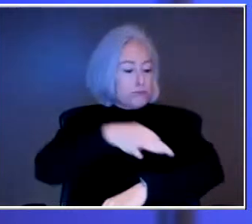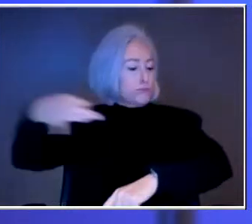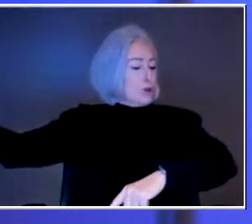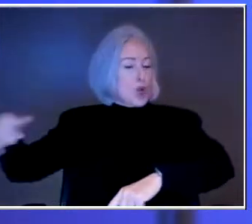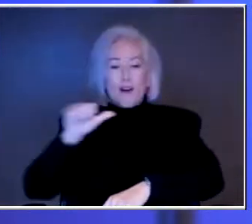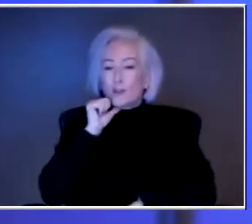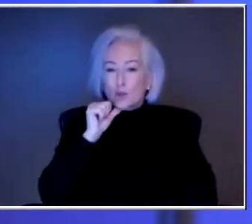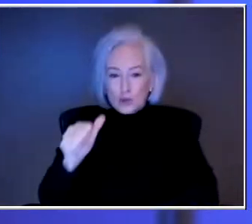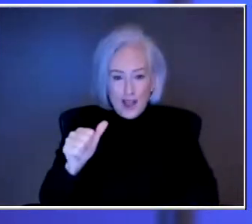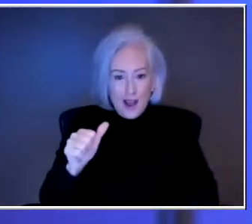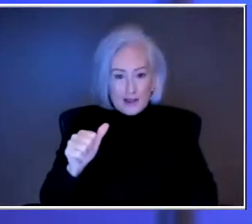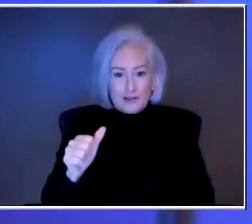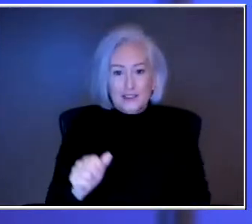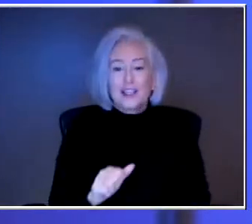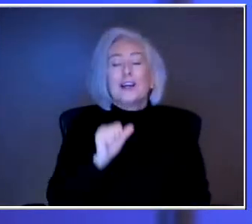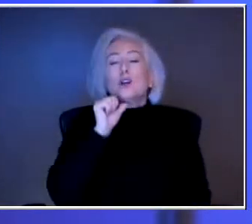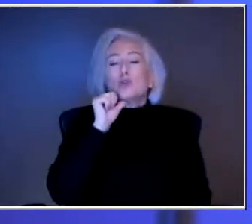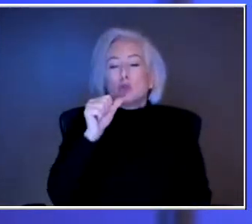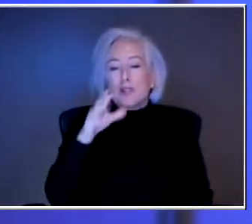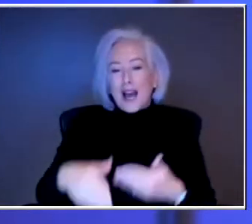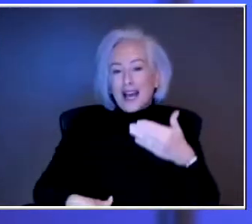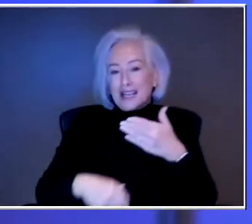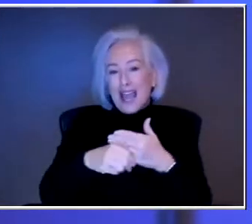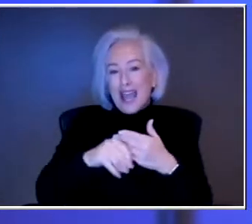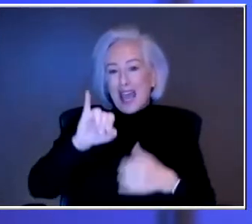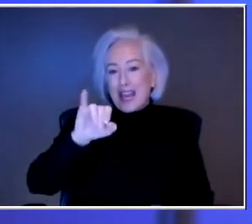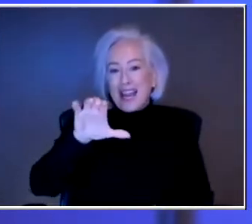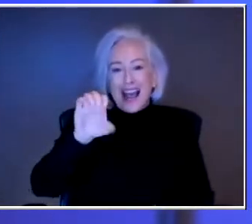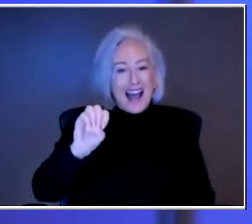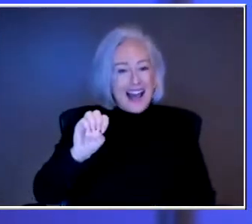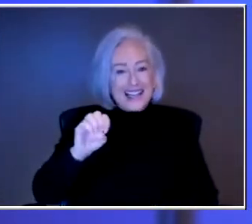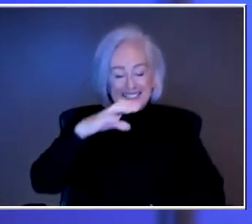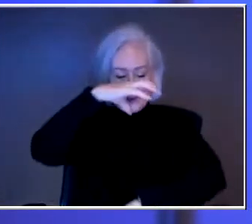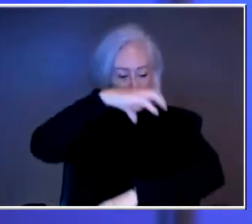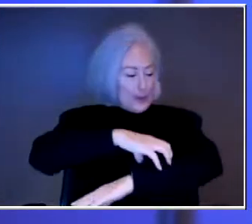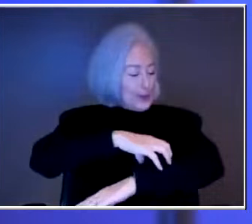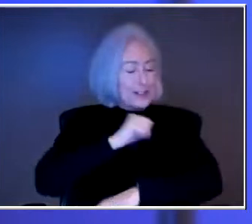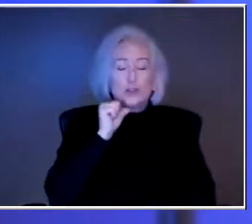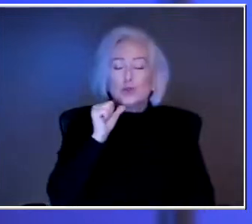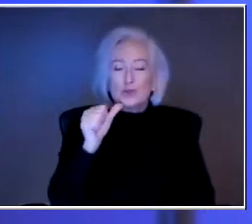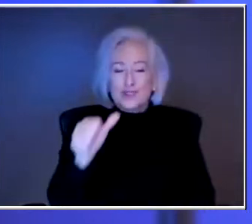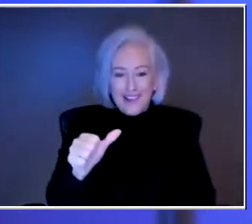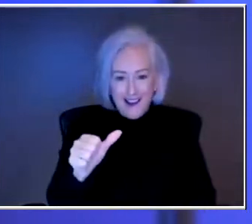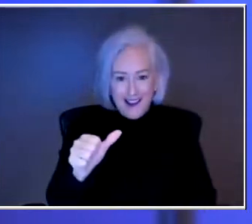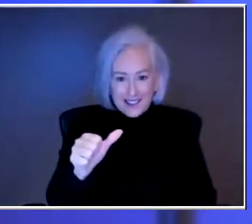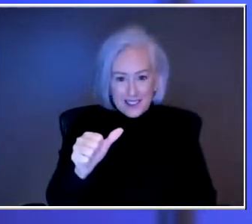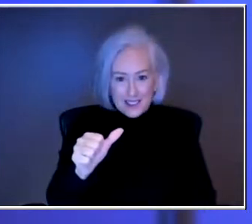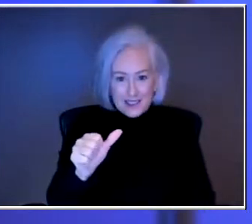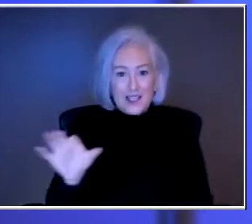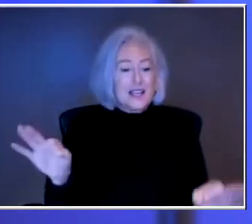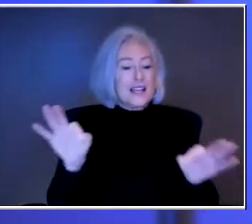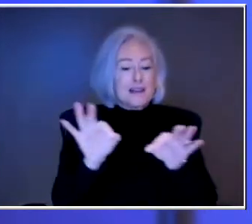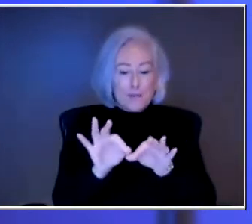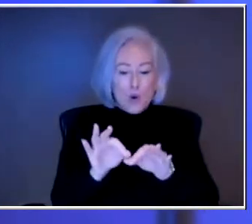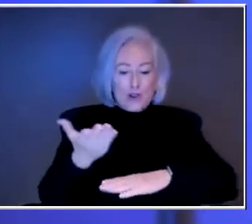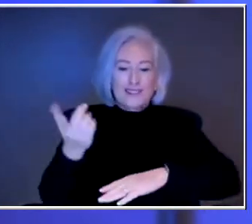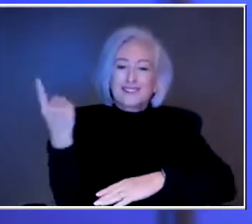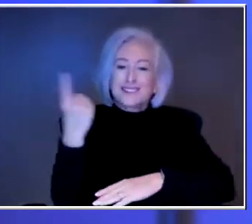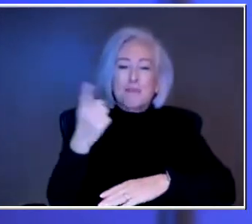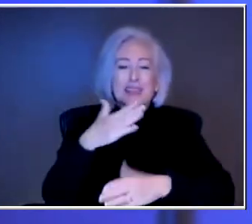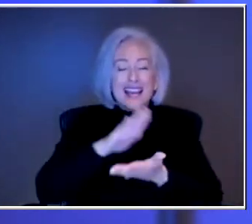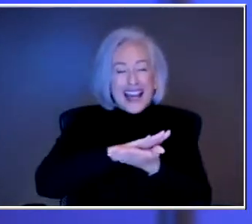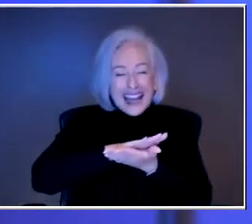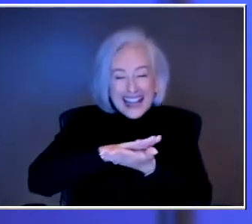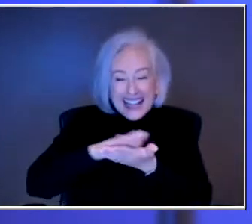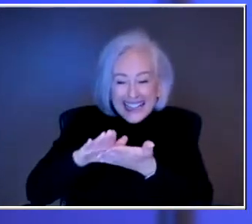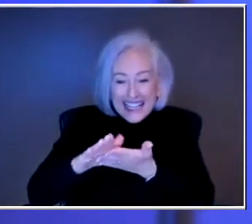ice. And then we want them to apply like a clean, dry dressing, which could be a dry sheet, dry gauze, as long as it's